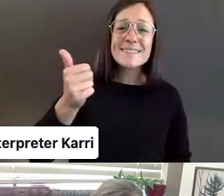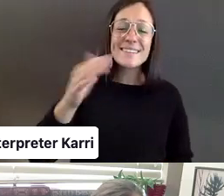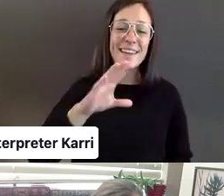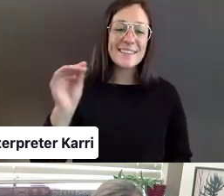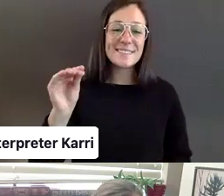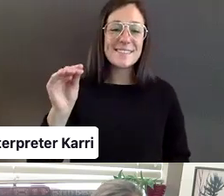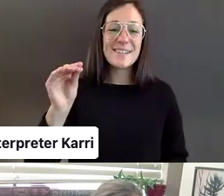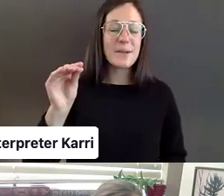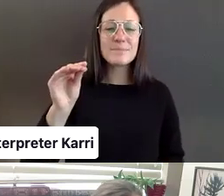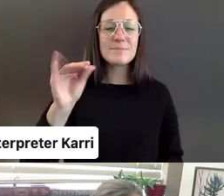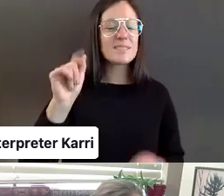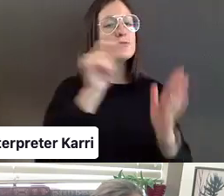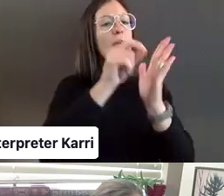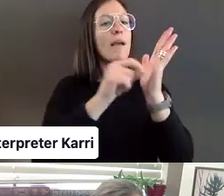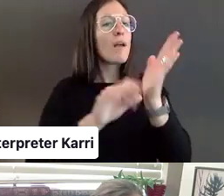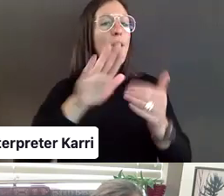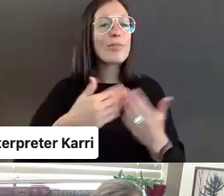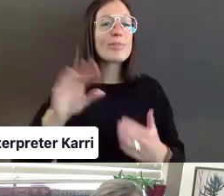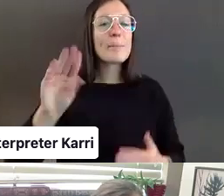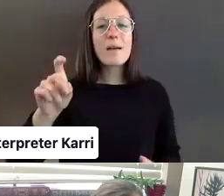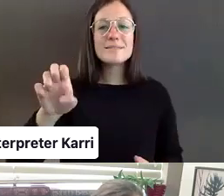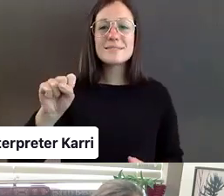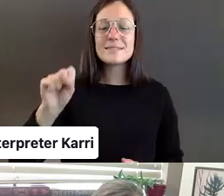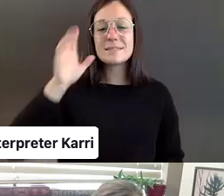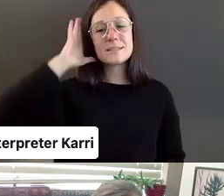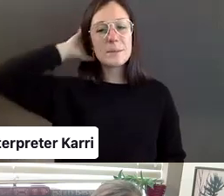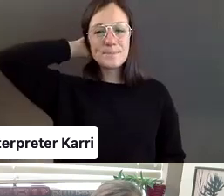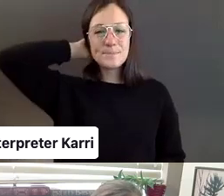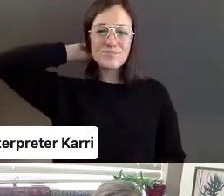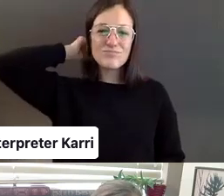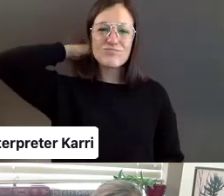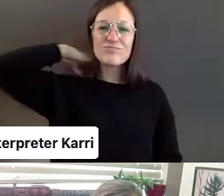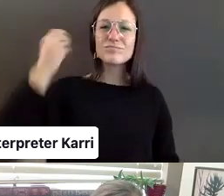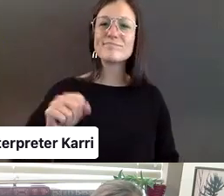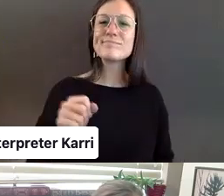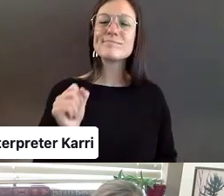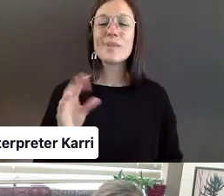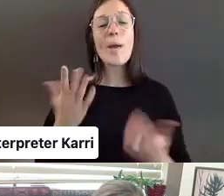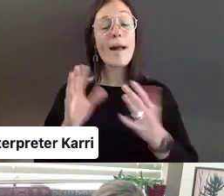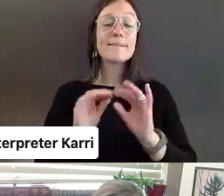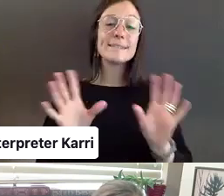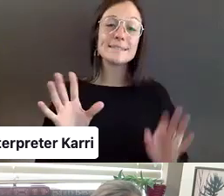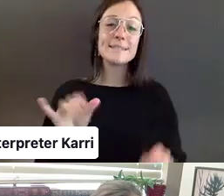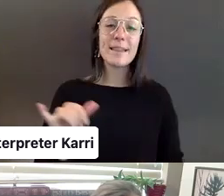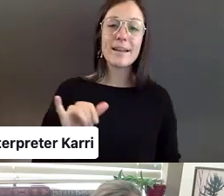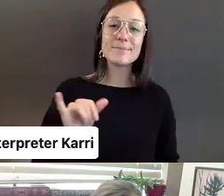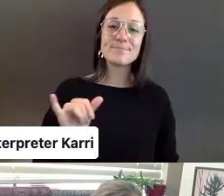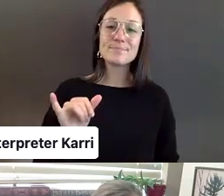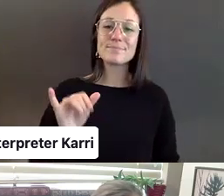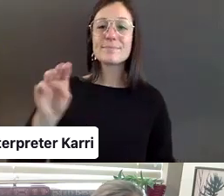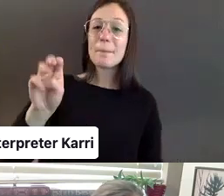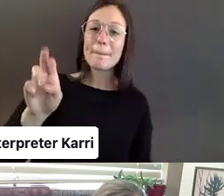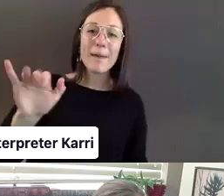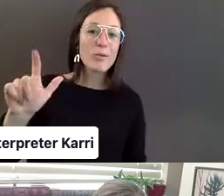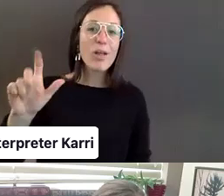like it checked all the boxes. um so there's obviously like, I mean, Meryl Streep's done